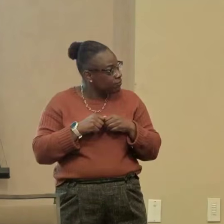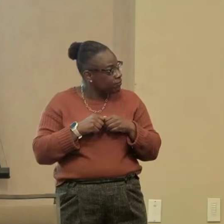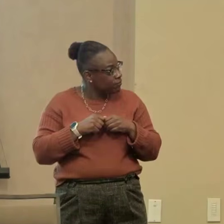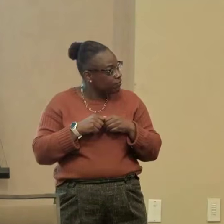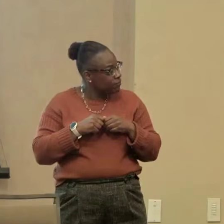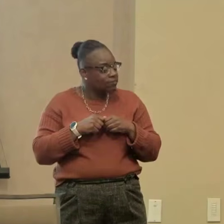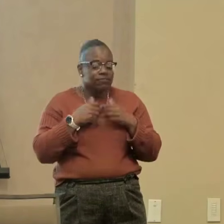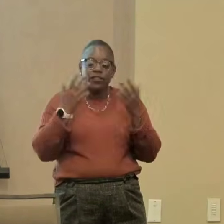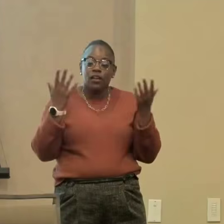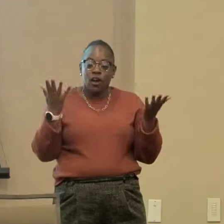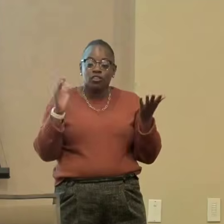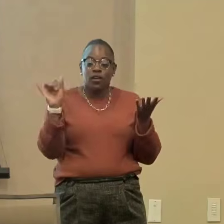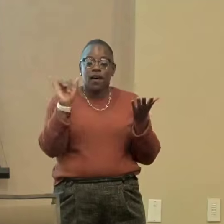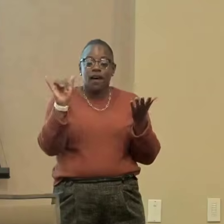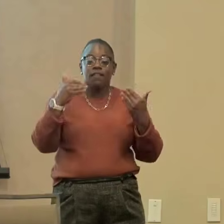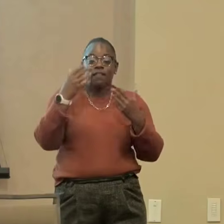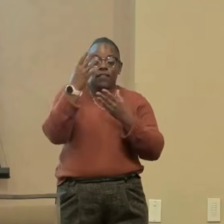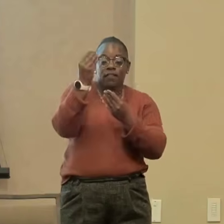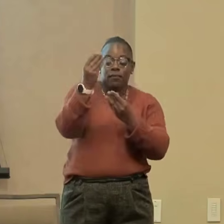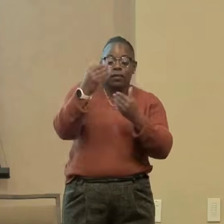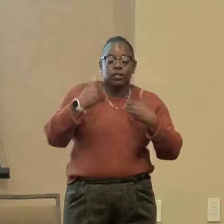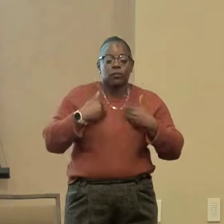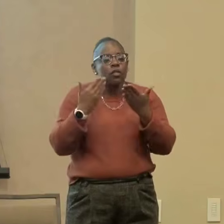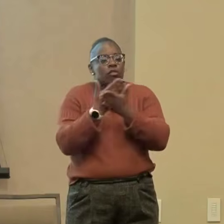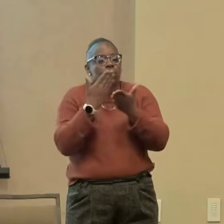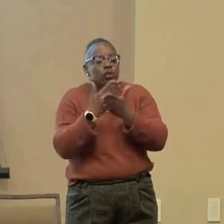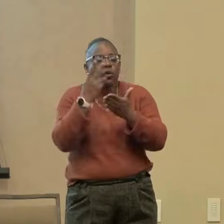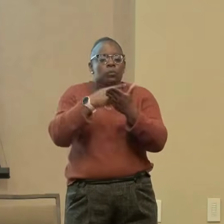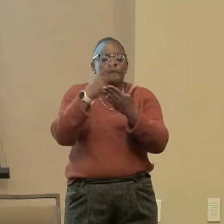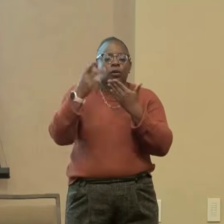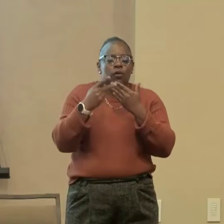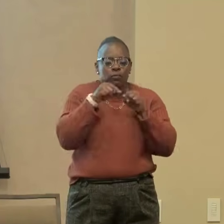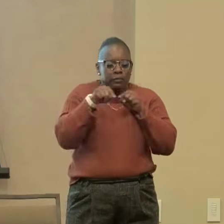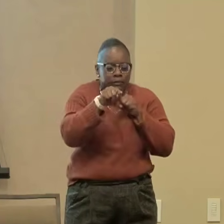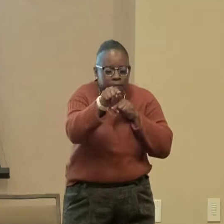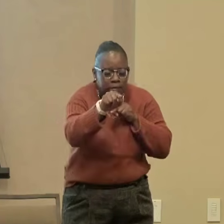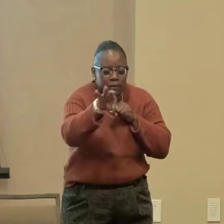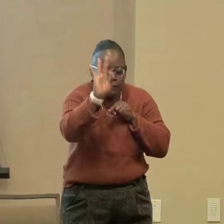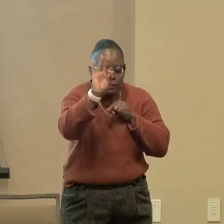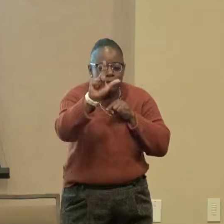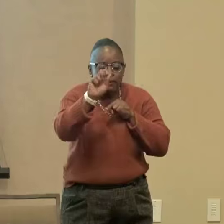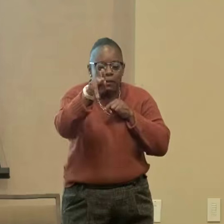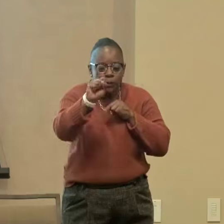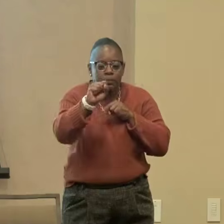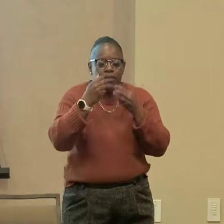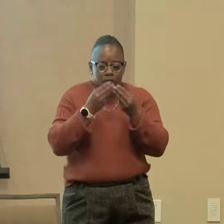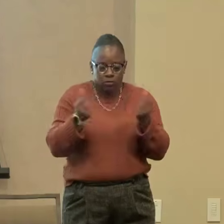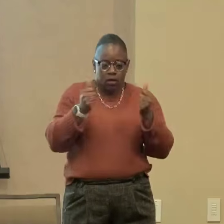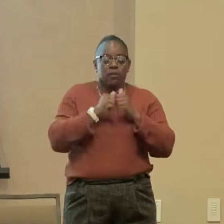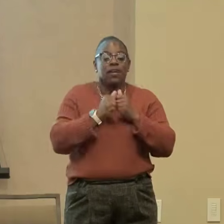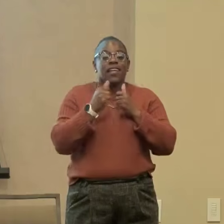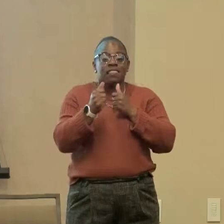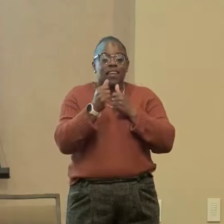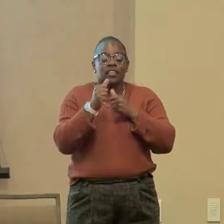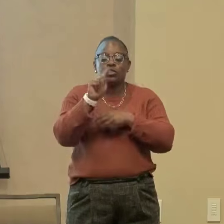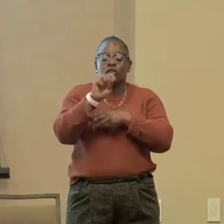And you will also find information about our new initiative, A Roadmap to Lupus. This will be an interactive tool